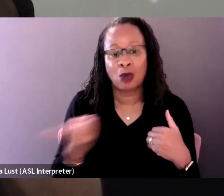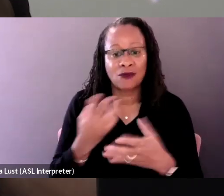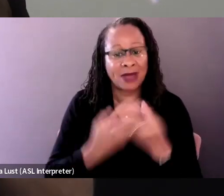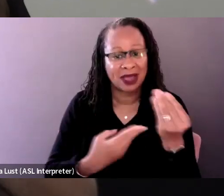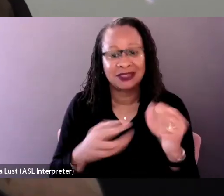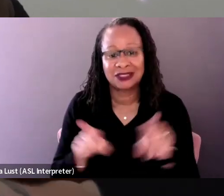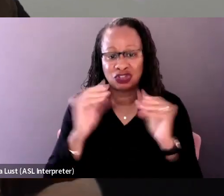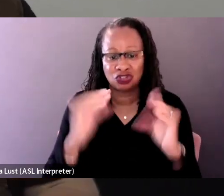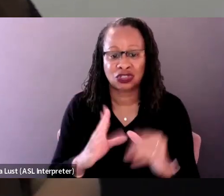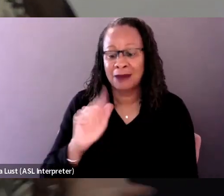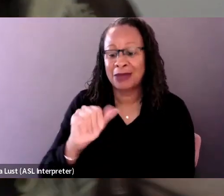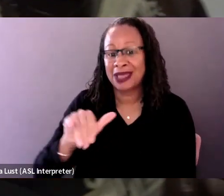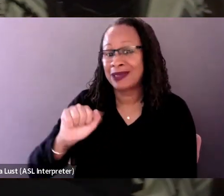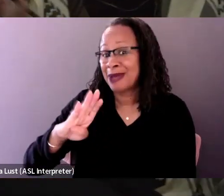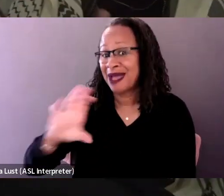forever.